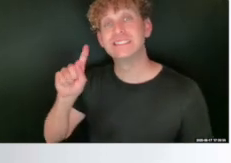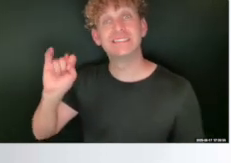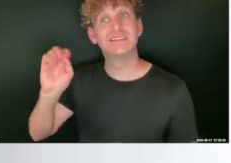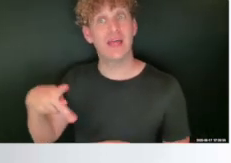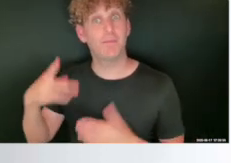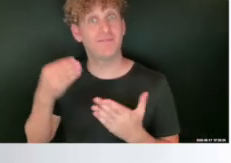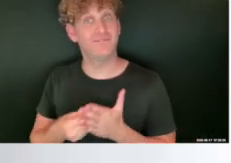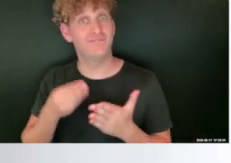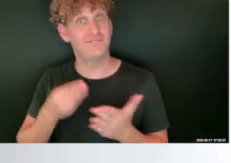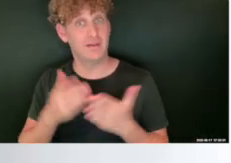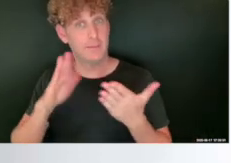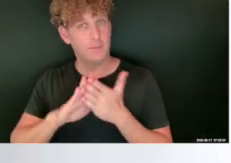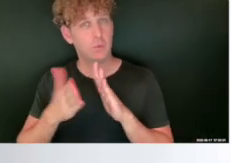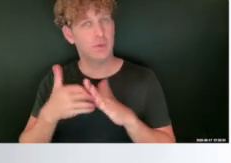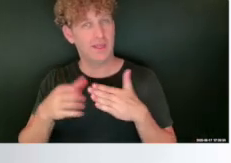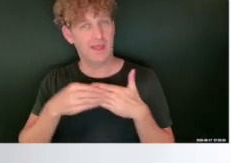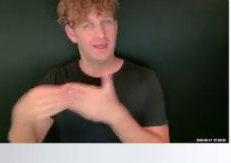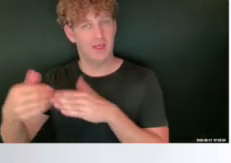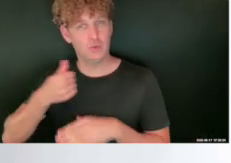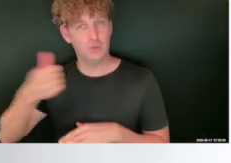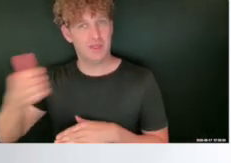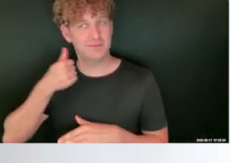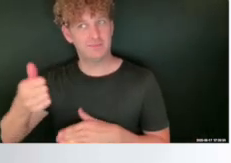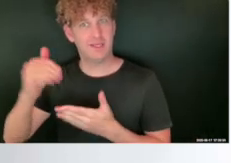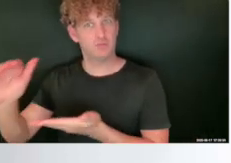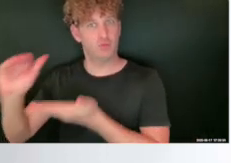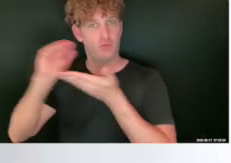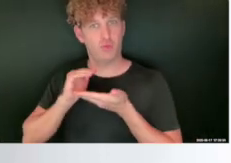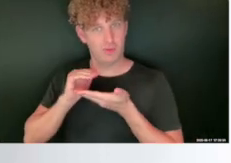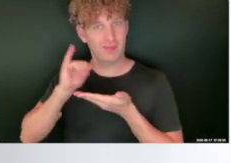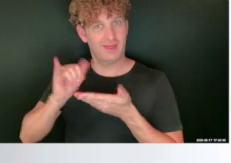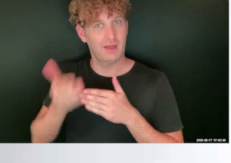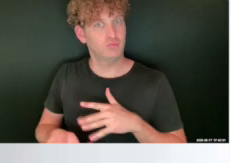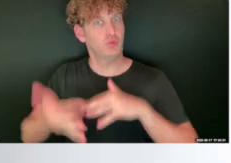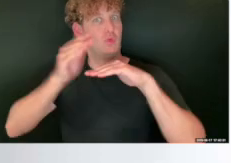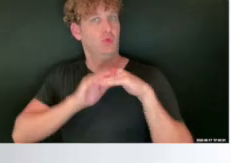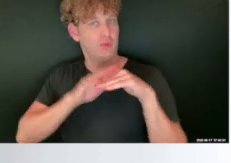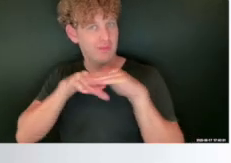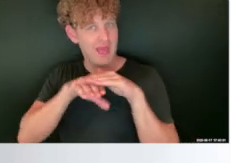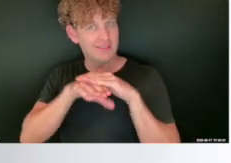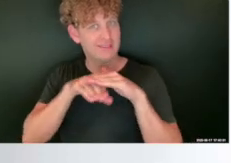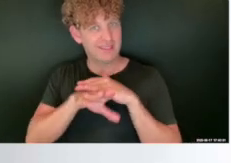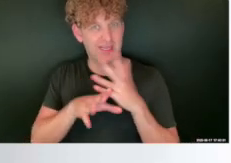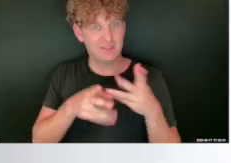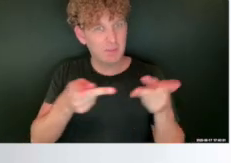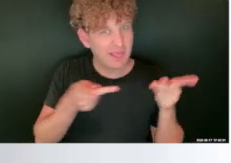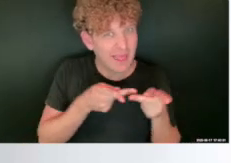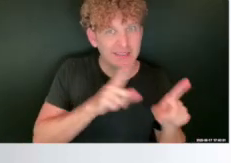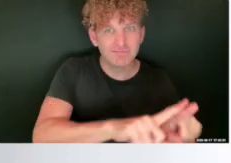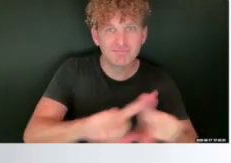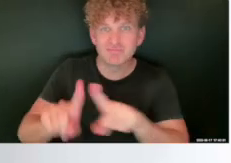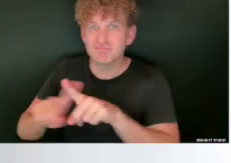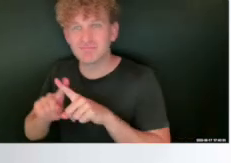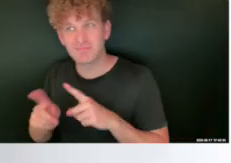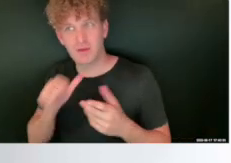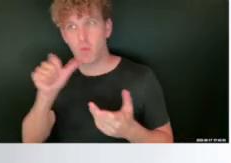For the next year, STEP will continue supporting existing grantees and improving administrative processes. Grantee